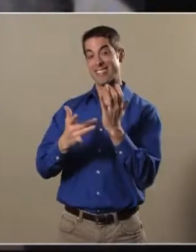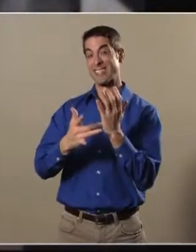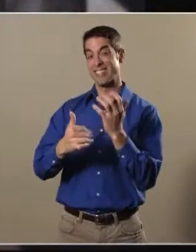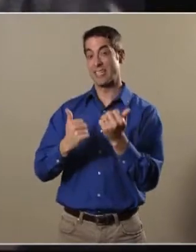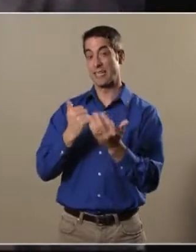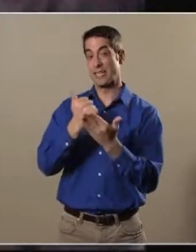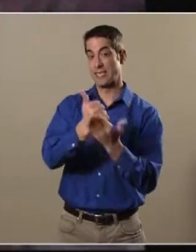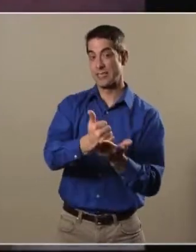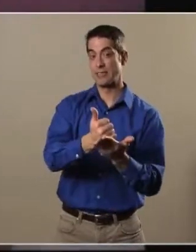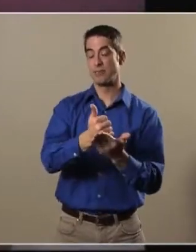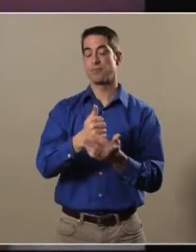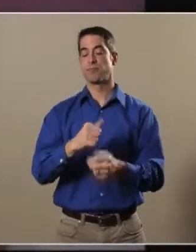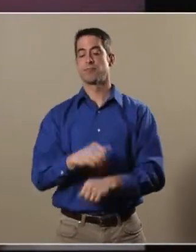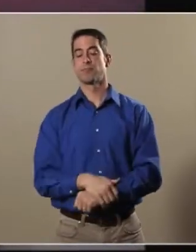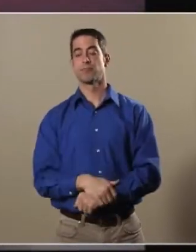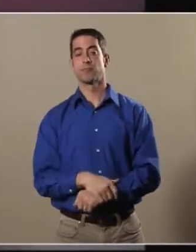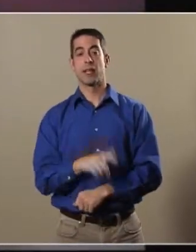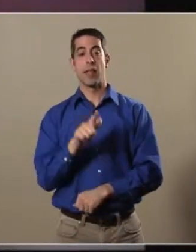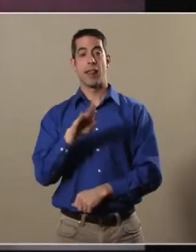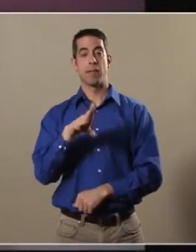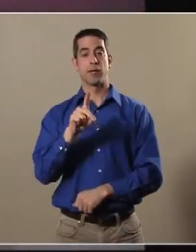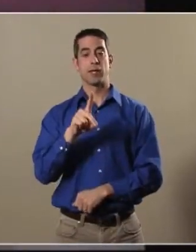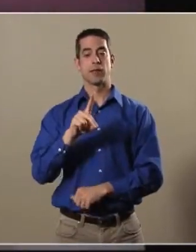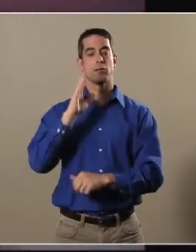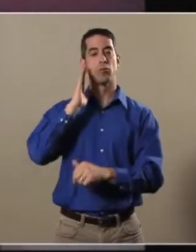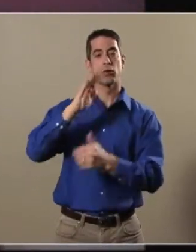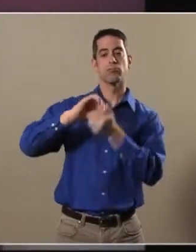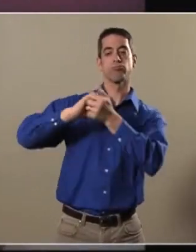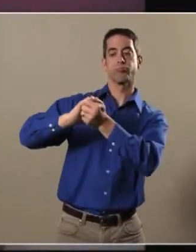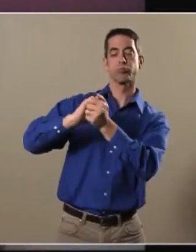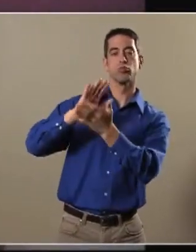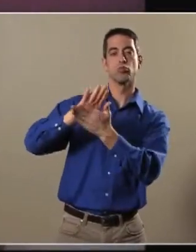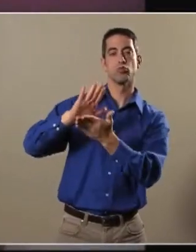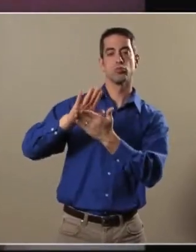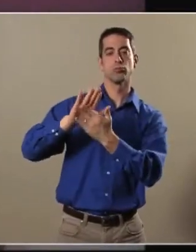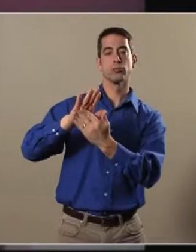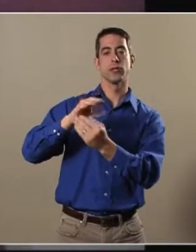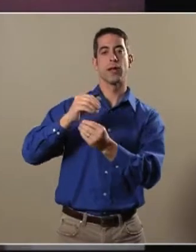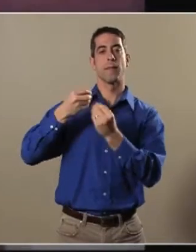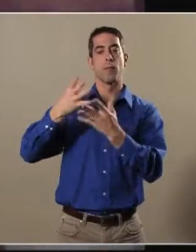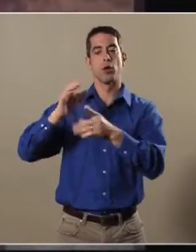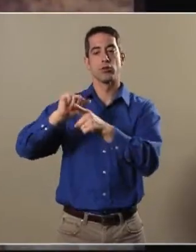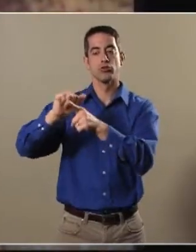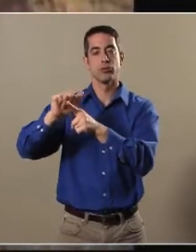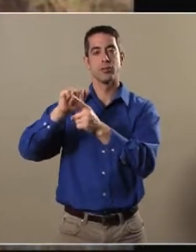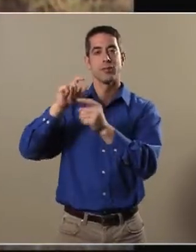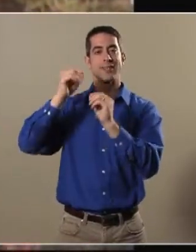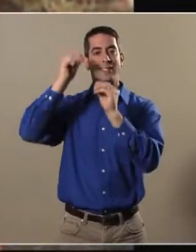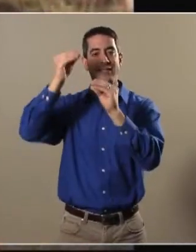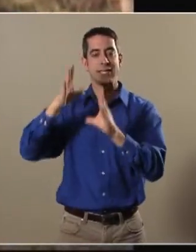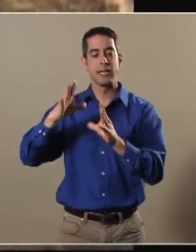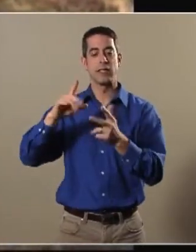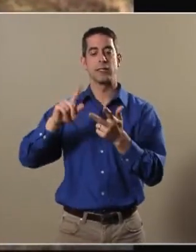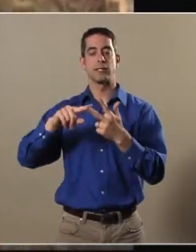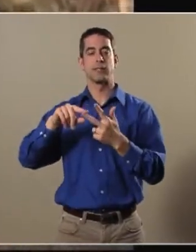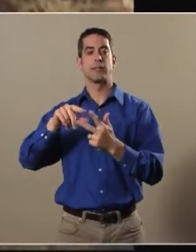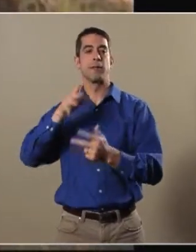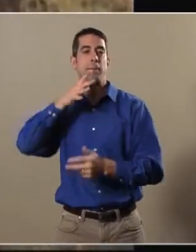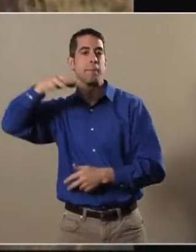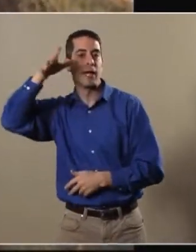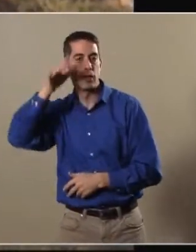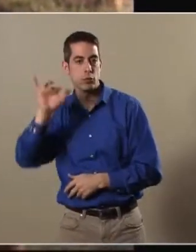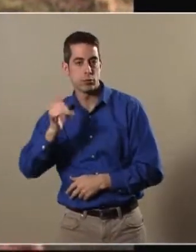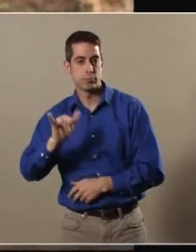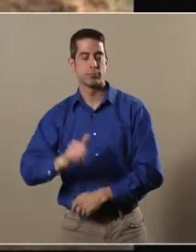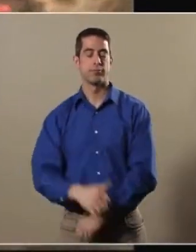community activities. The League works with schools, providing training for teachers and support for students and their parents. We